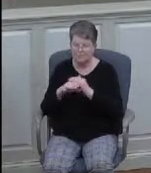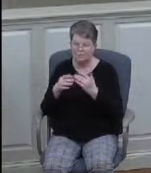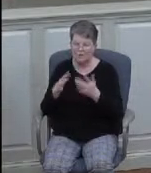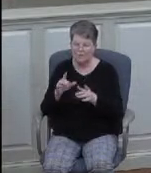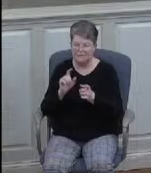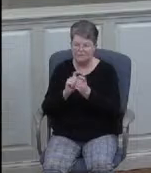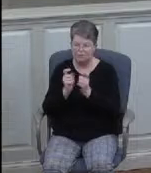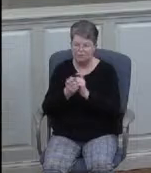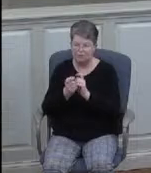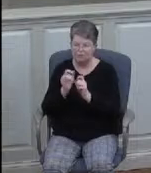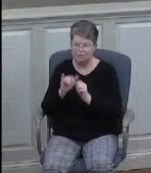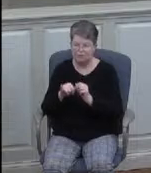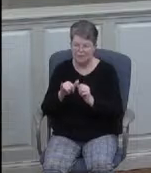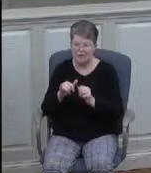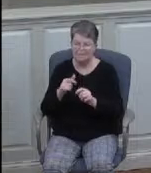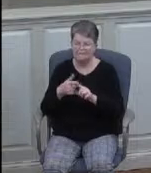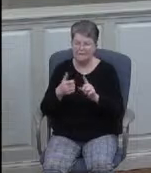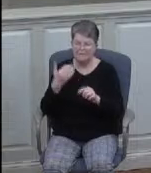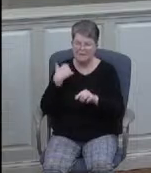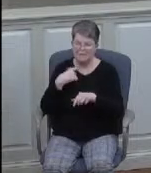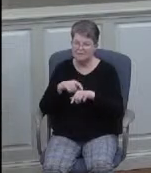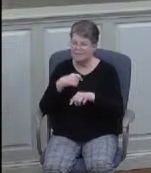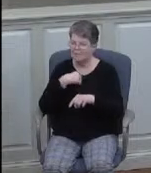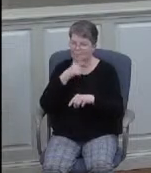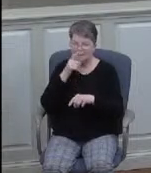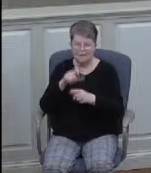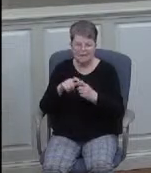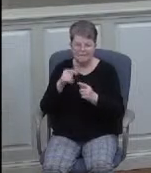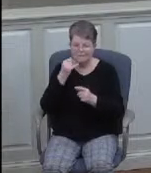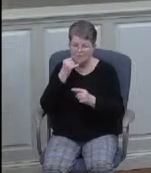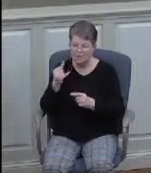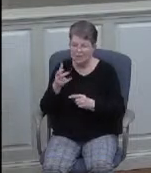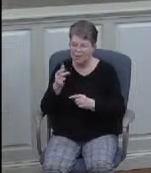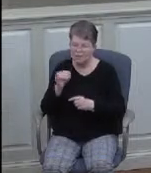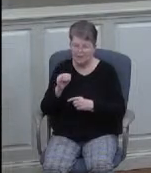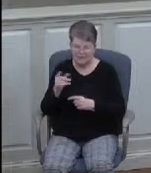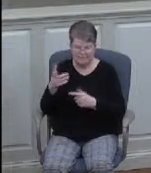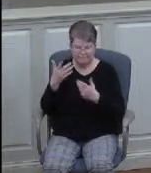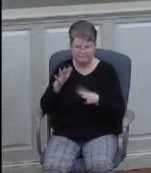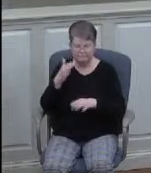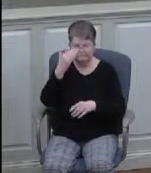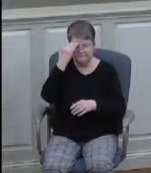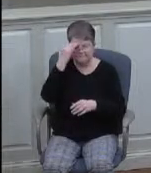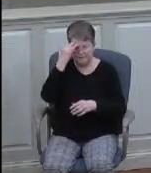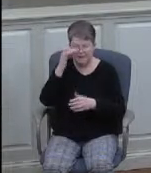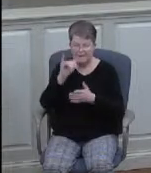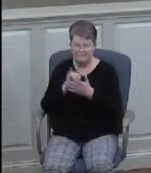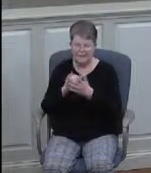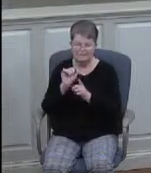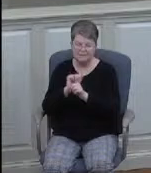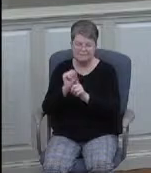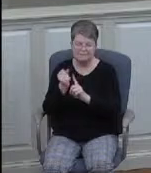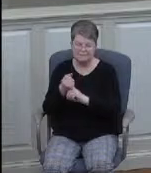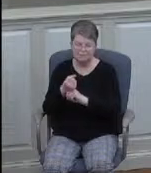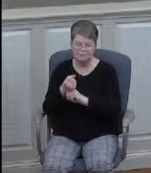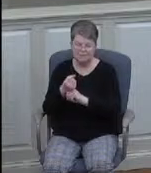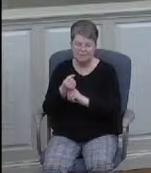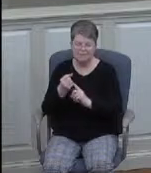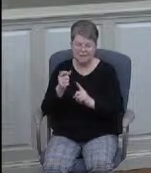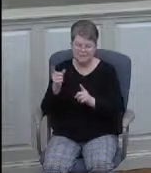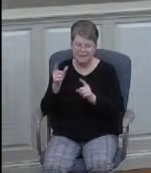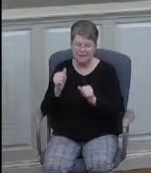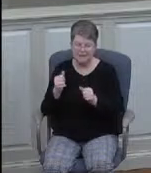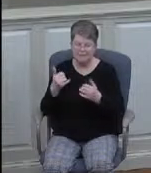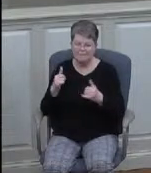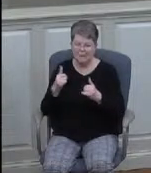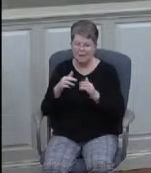last time we did it. But and we didn't have to call him to have him do that. He knew that that was a situation that they could play